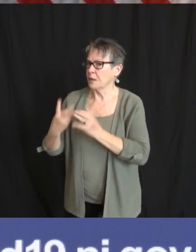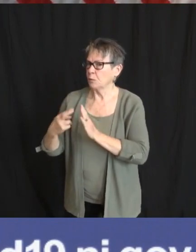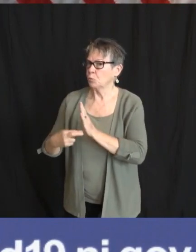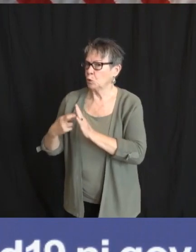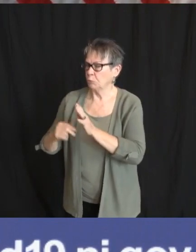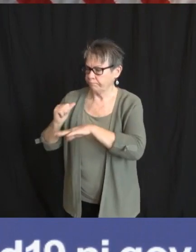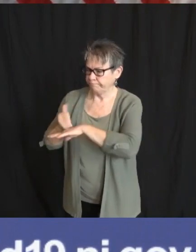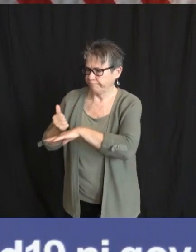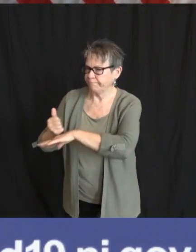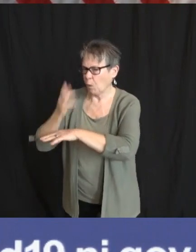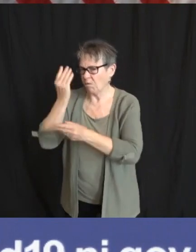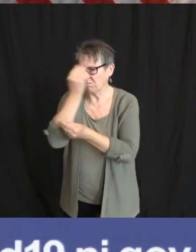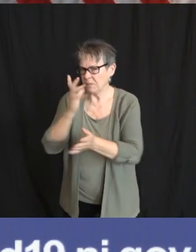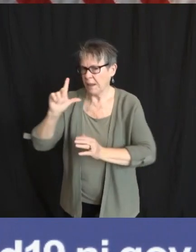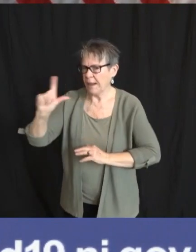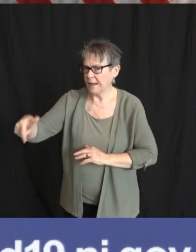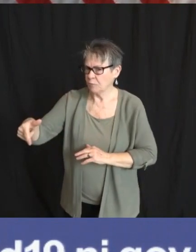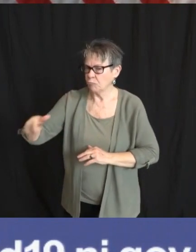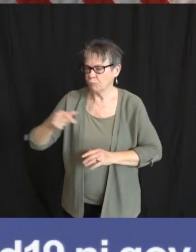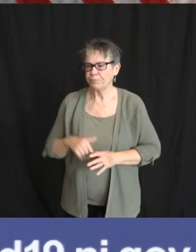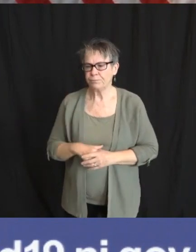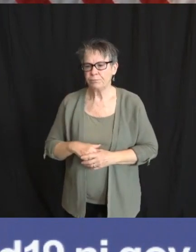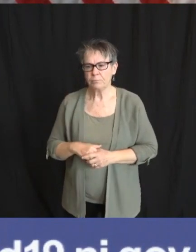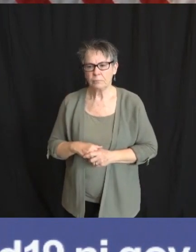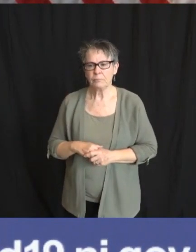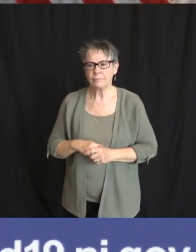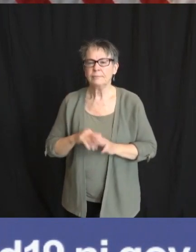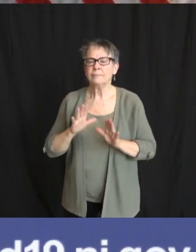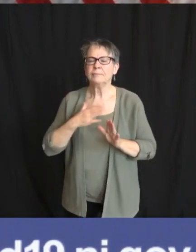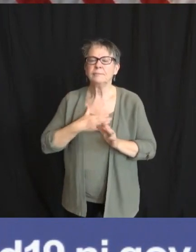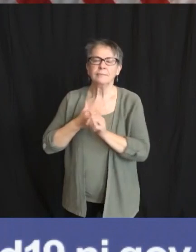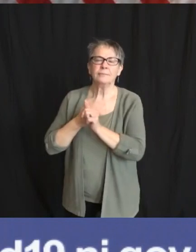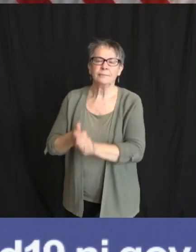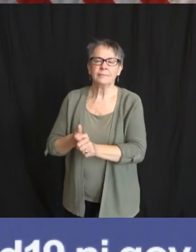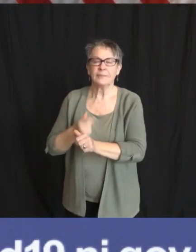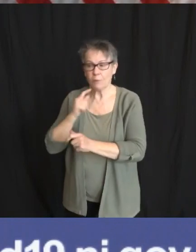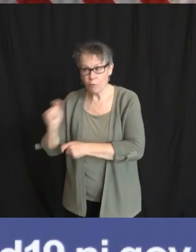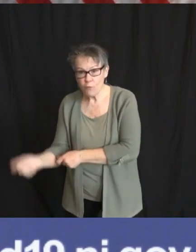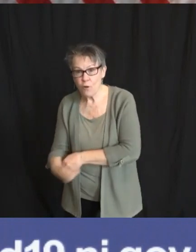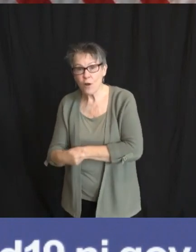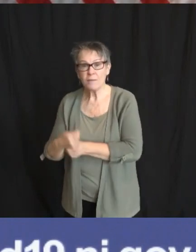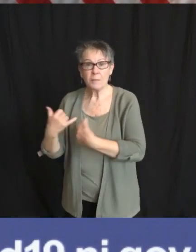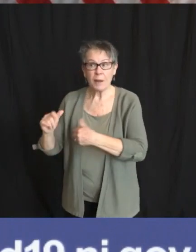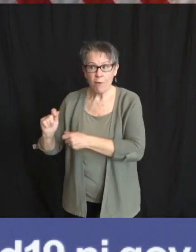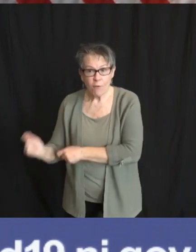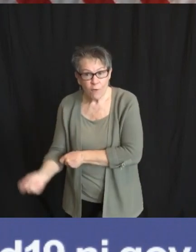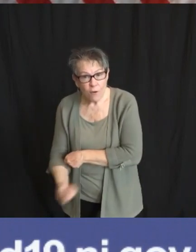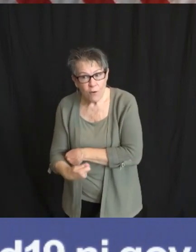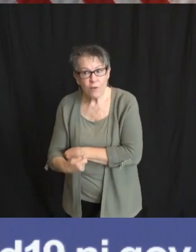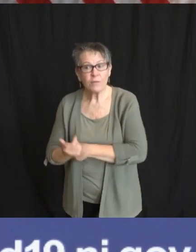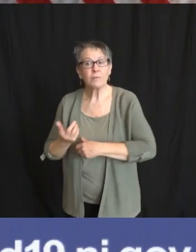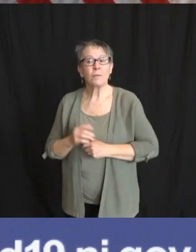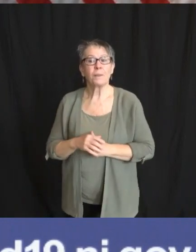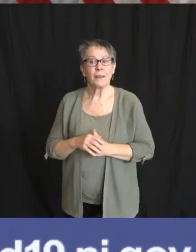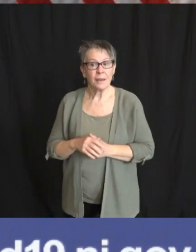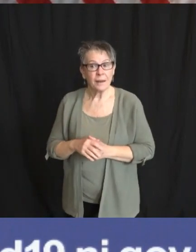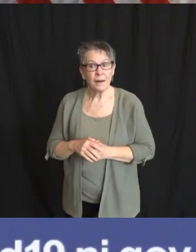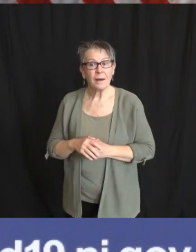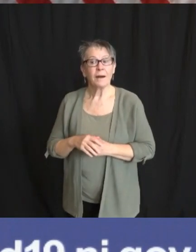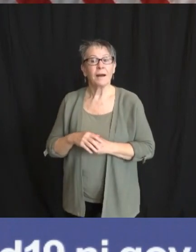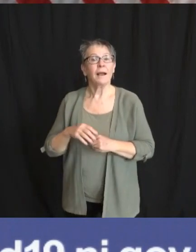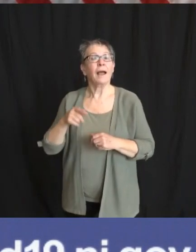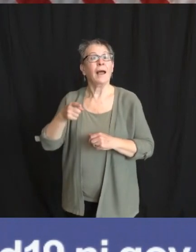play. Please adhere to the guidelines, and if you do, it'll be the first weekend, I hope, of many, many more to come, where we're able to